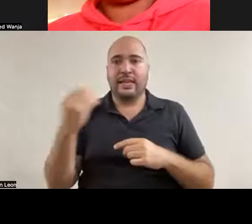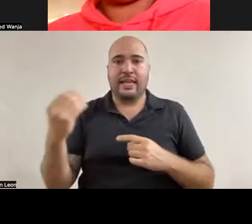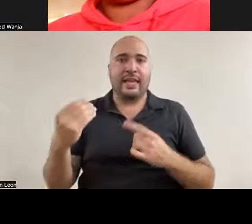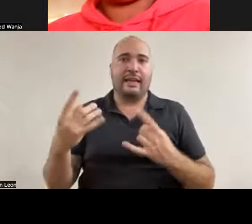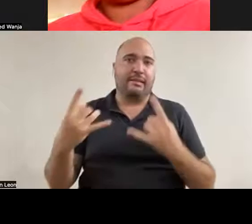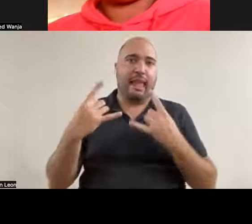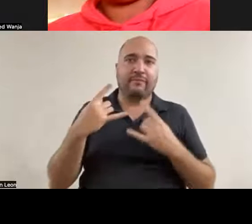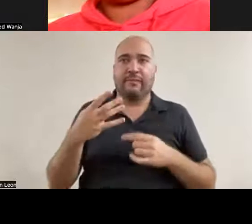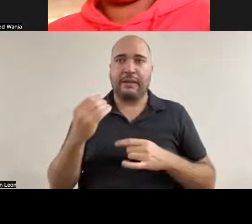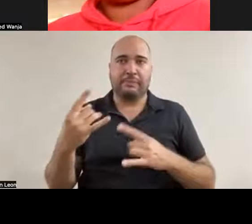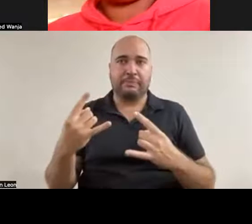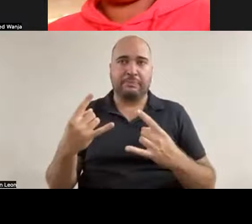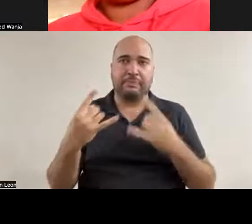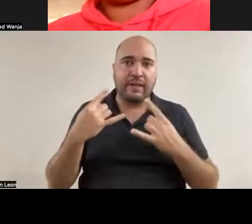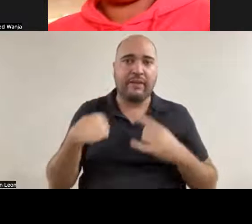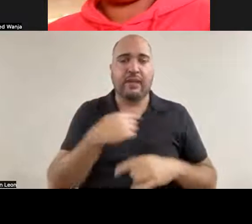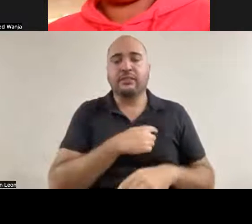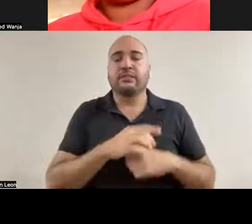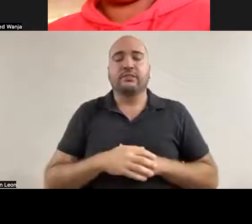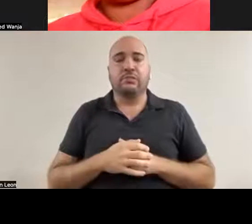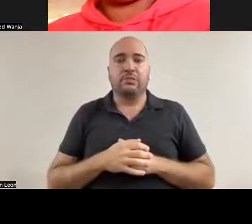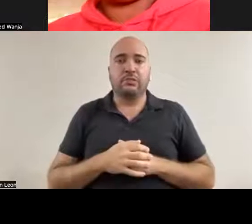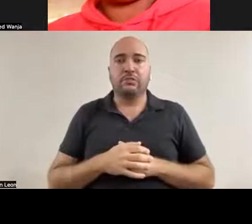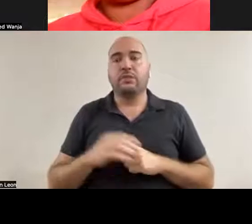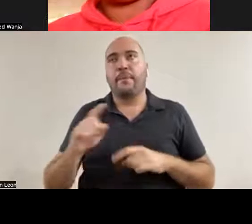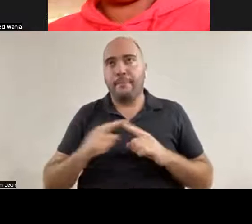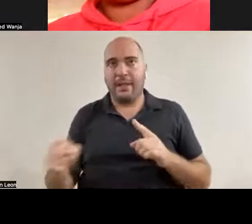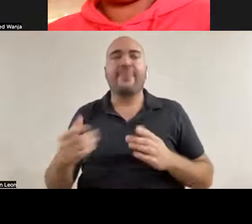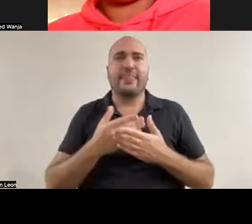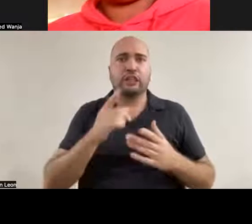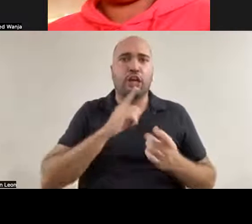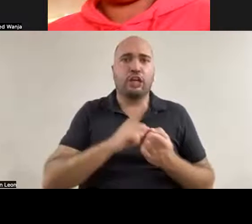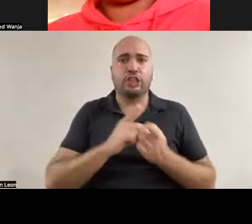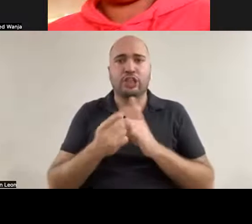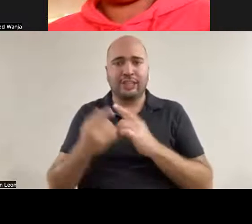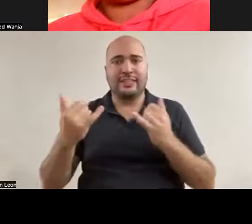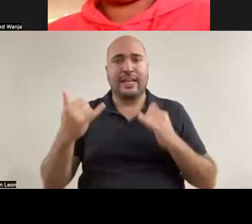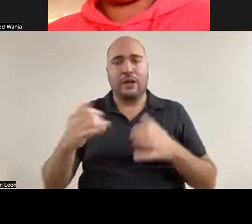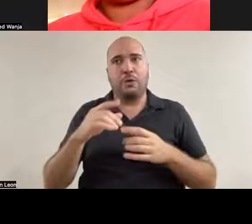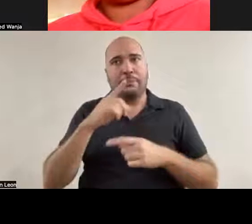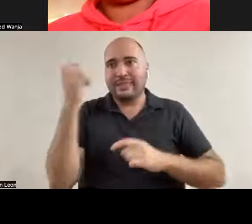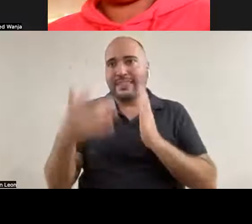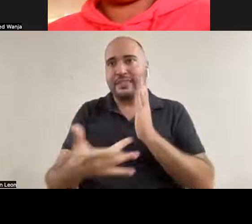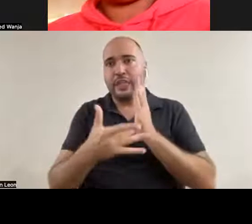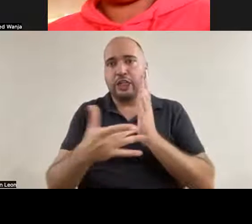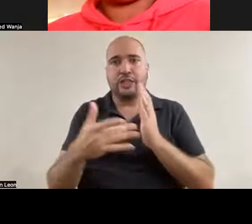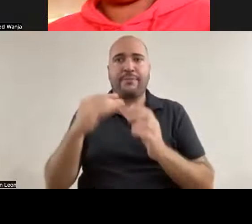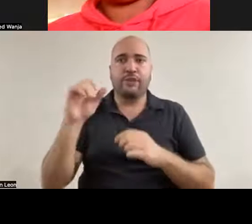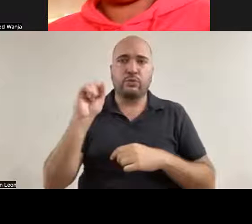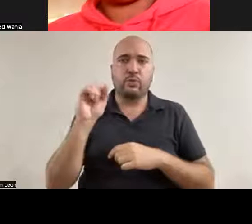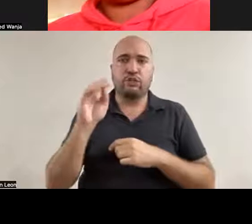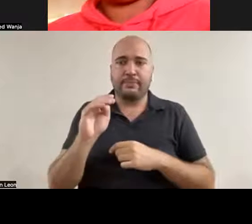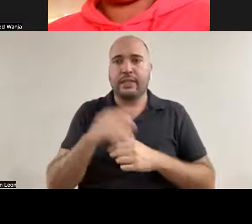us. However, things are changing now thanks to technology and social